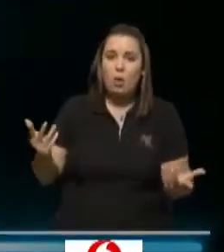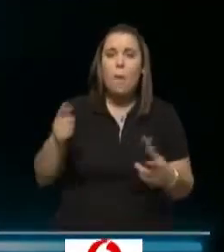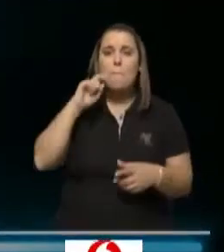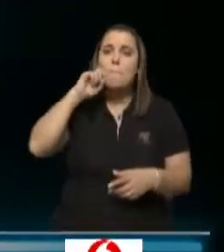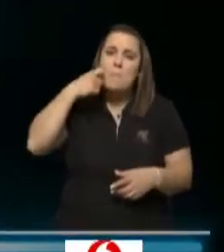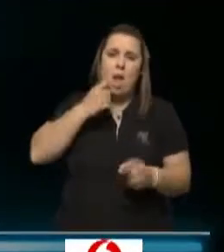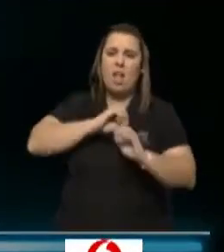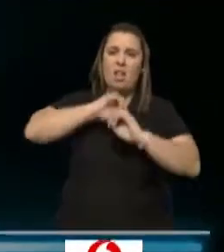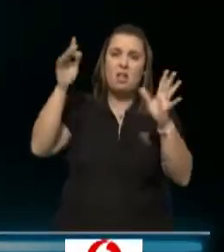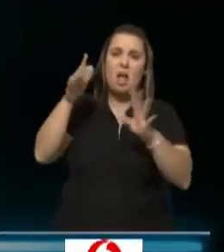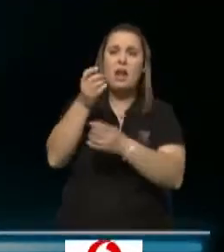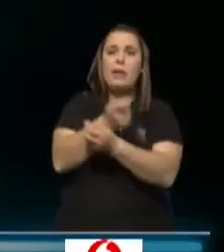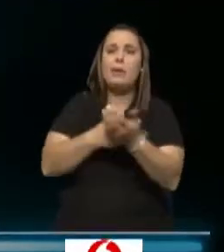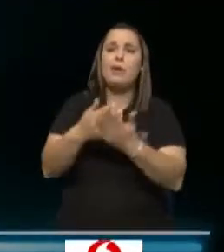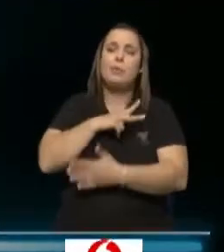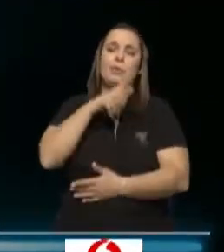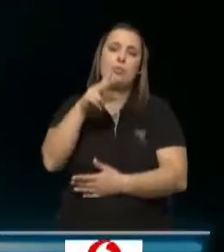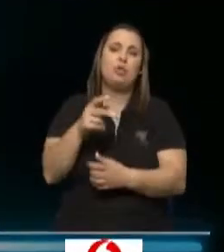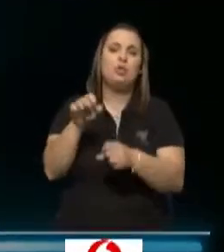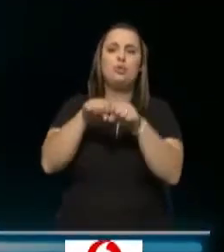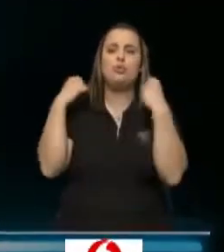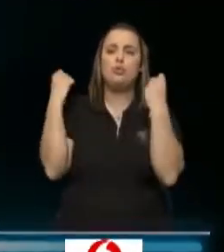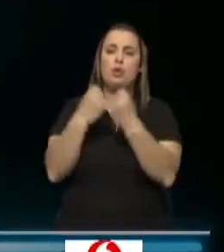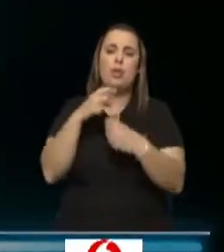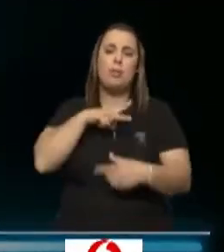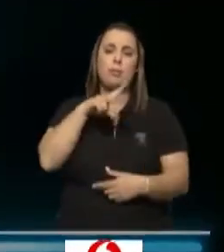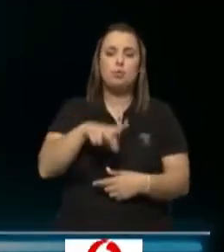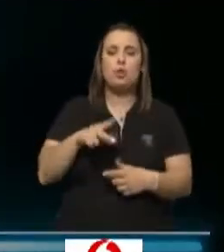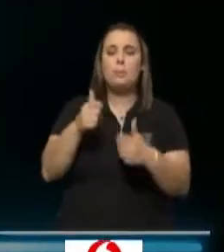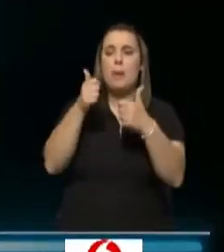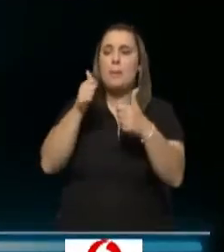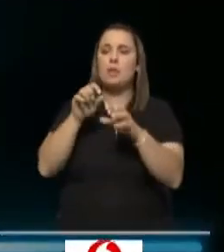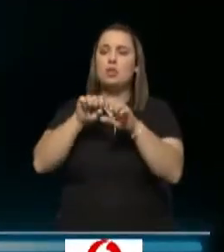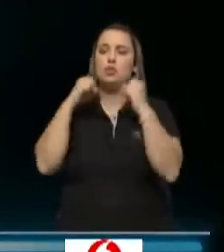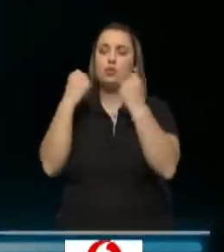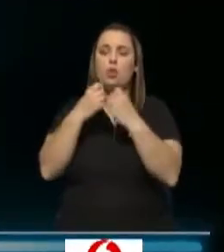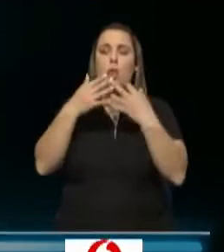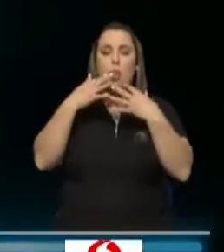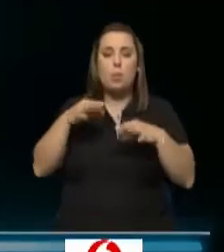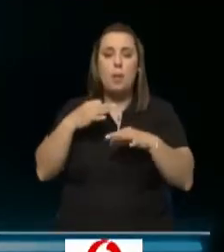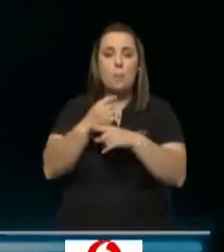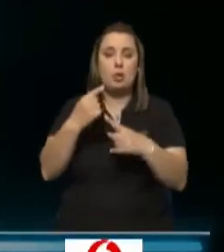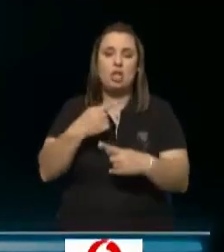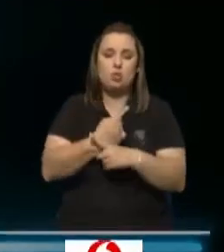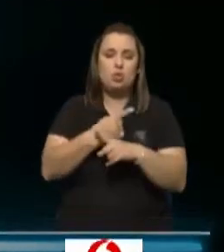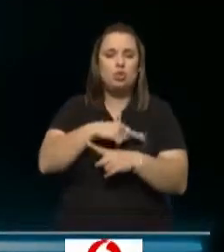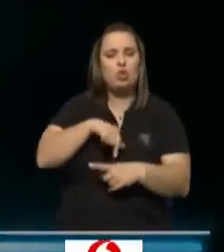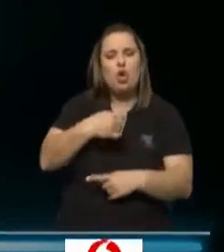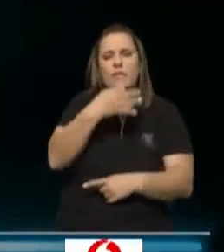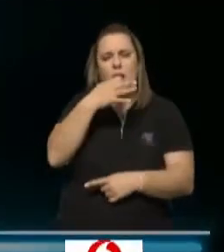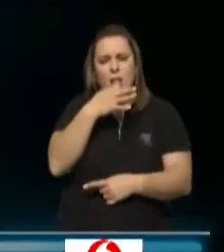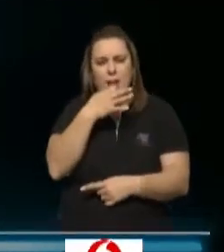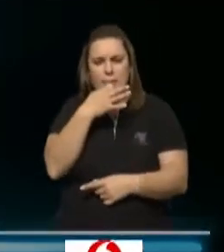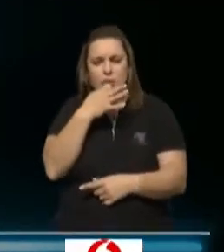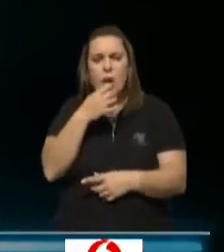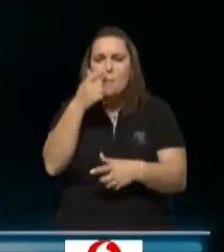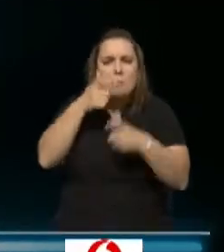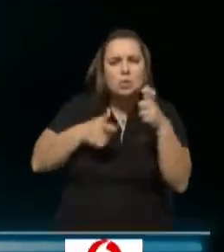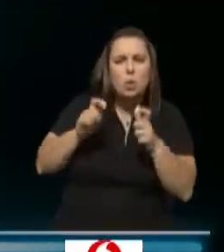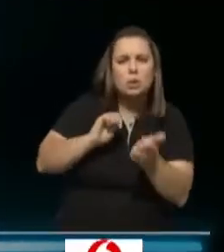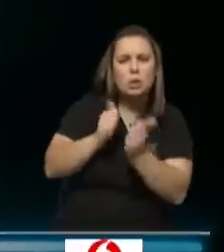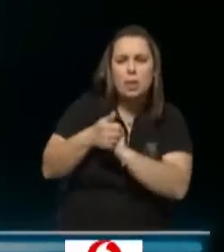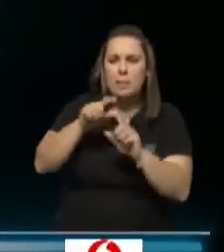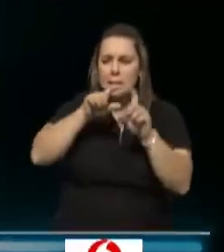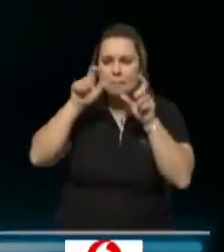in my opinion, this is detrimental to Portugal's economy and to the social common good. Because